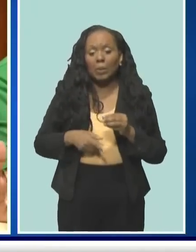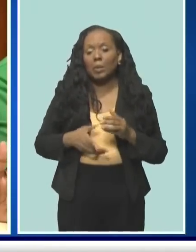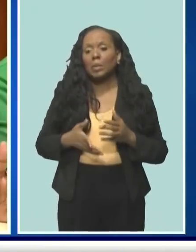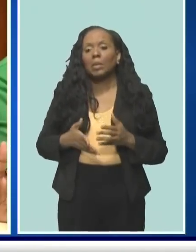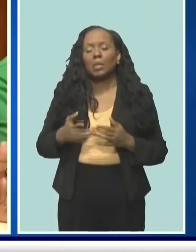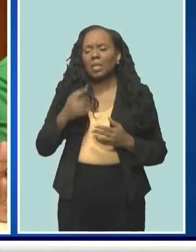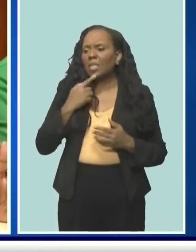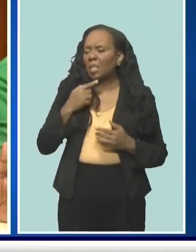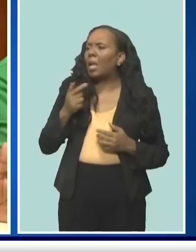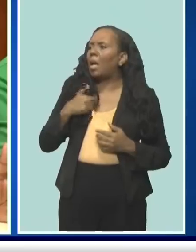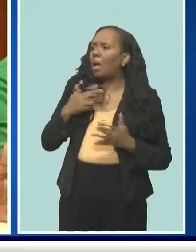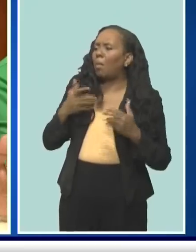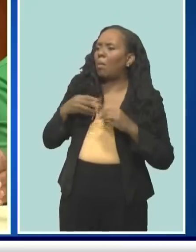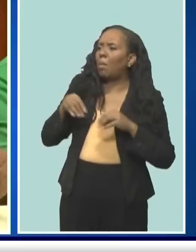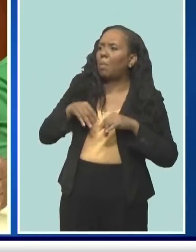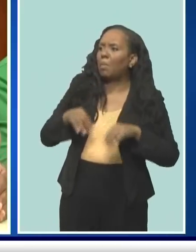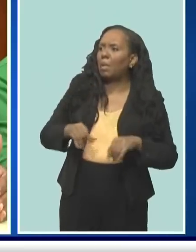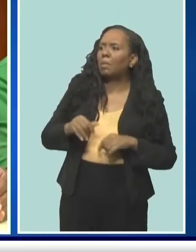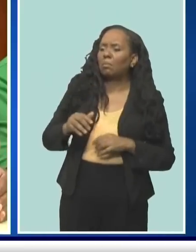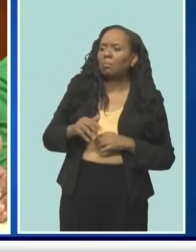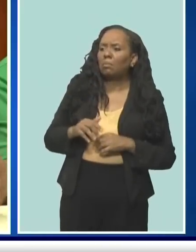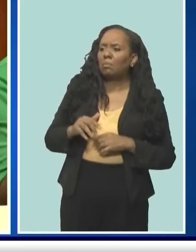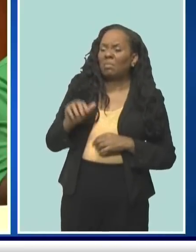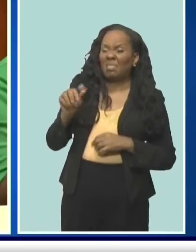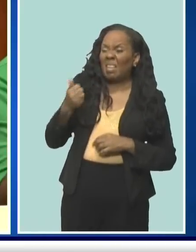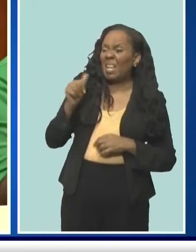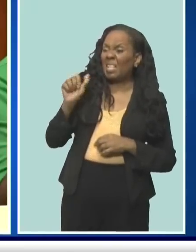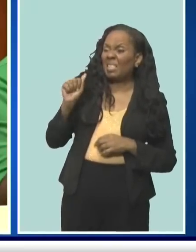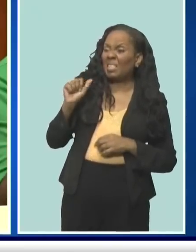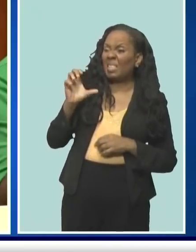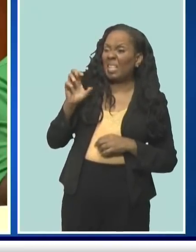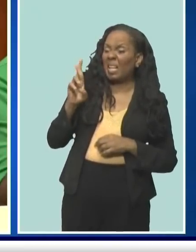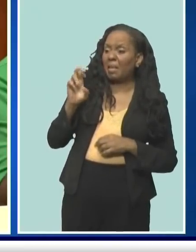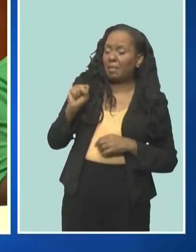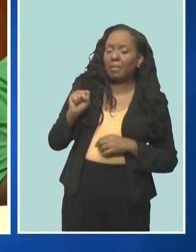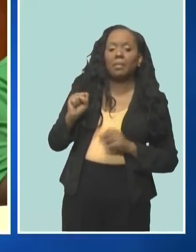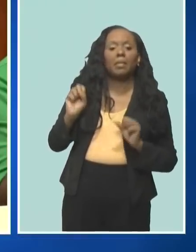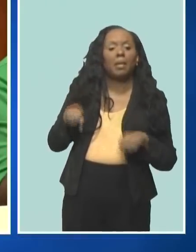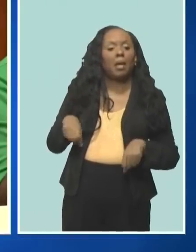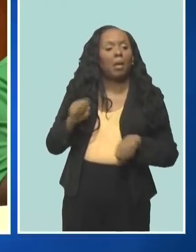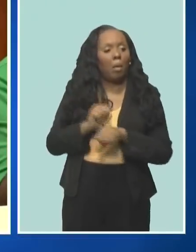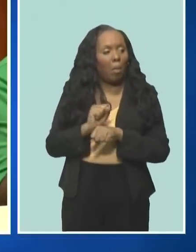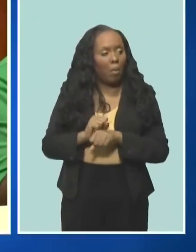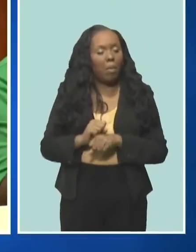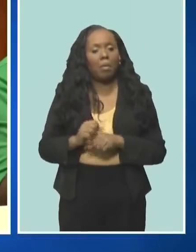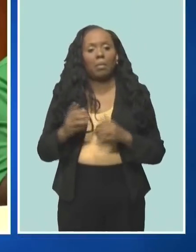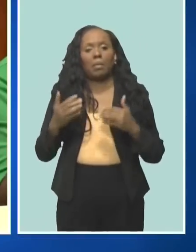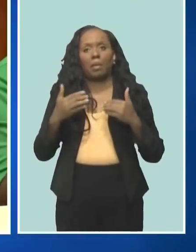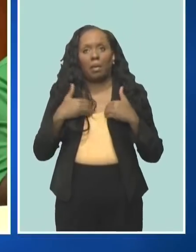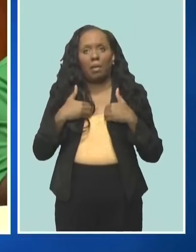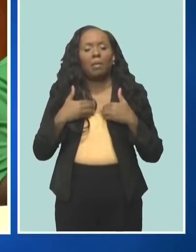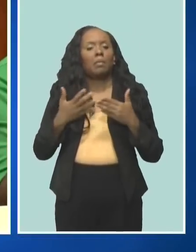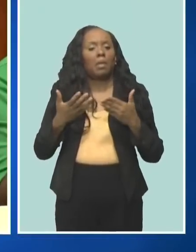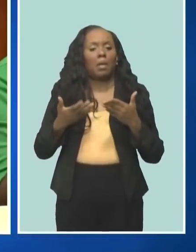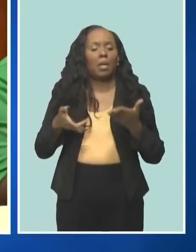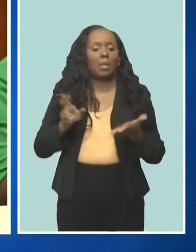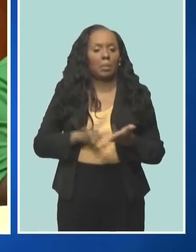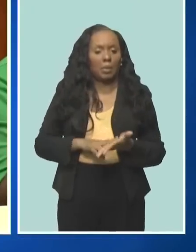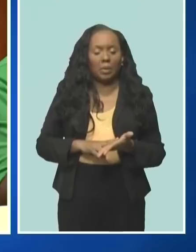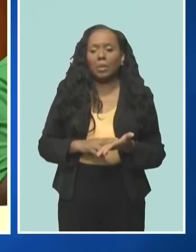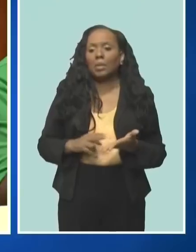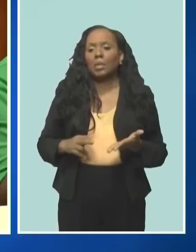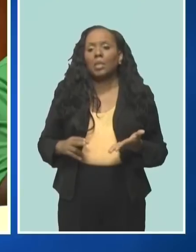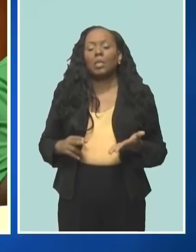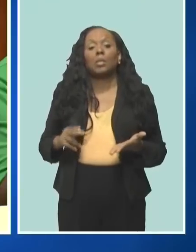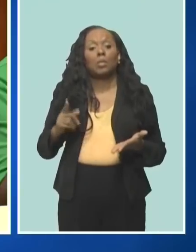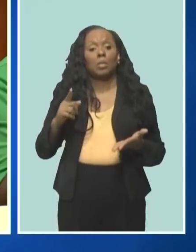of tomatoes, and they can work with you to see how we can do a contract to take tomatoes up front. So you